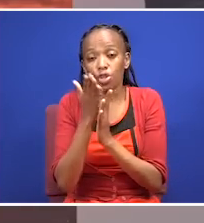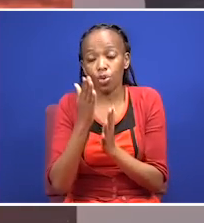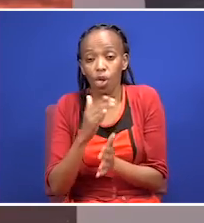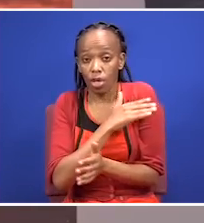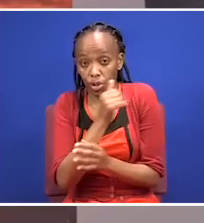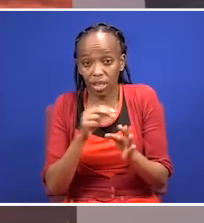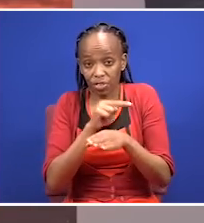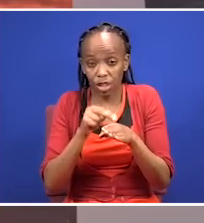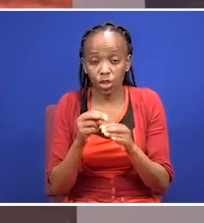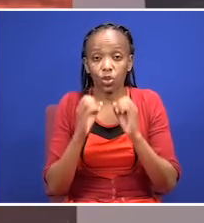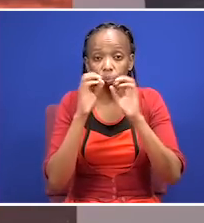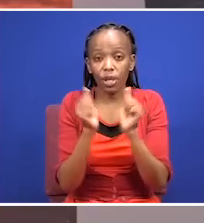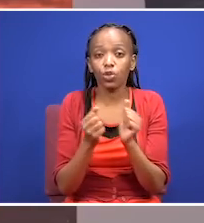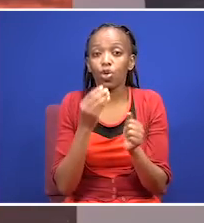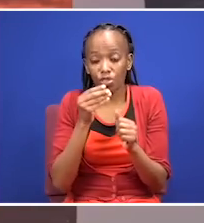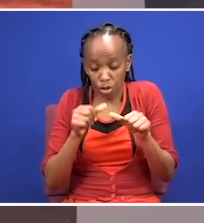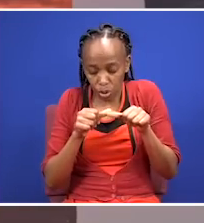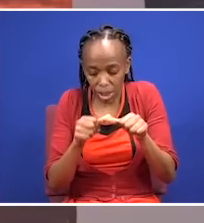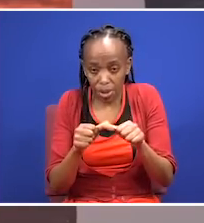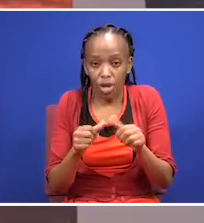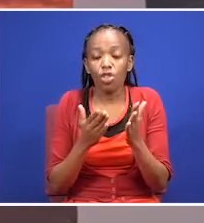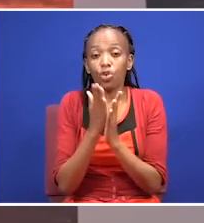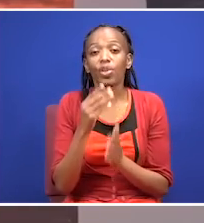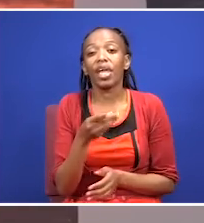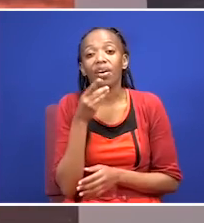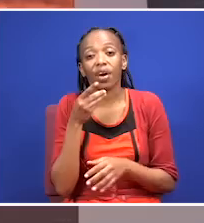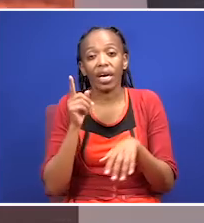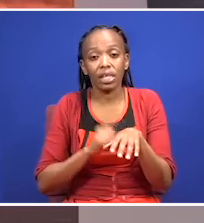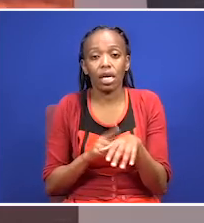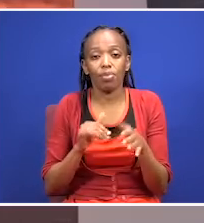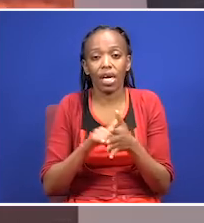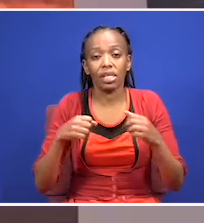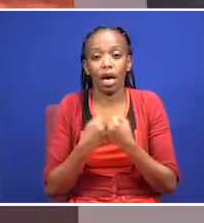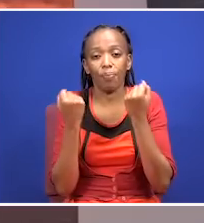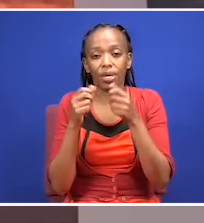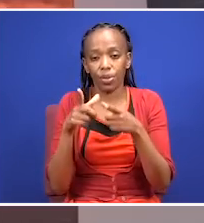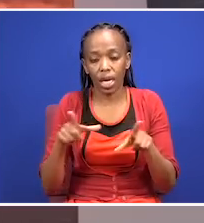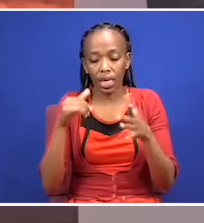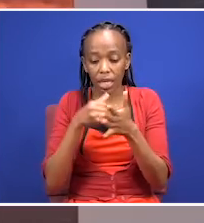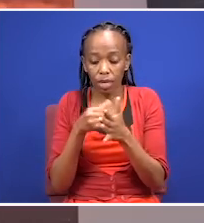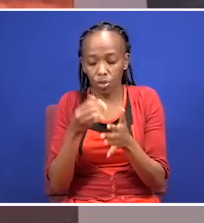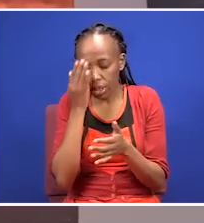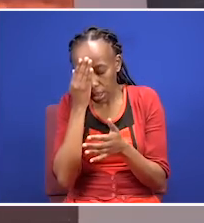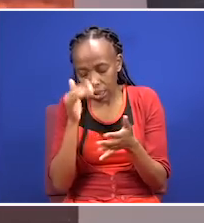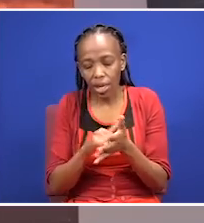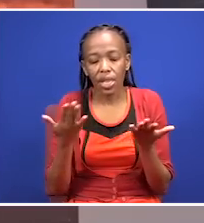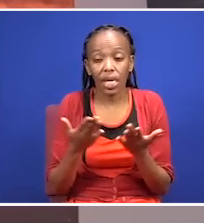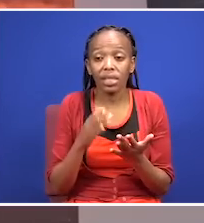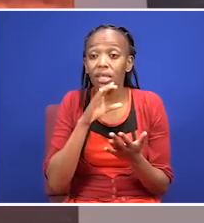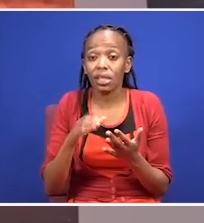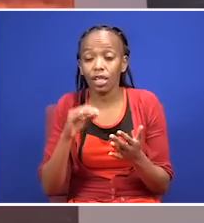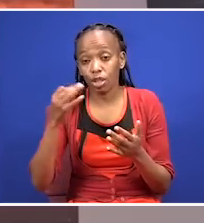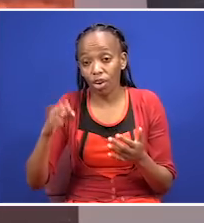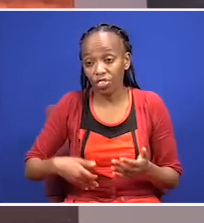nations who are blessed with food to sustain them through the famine that had hit the land including israel that is the sons of